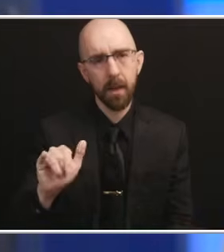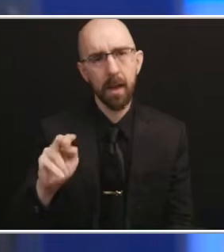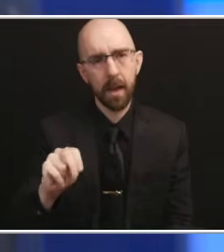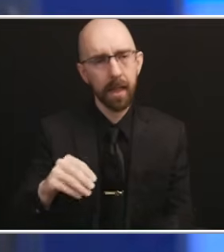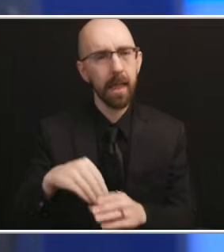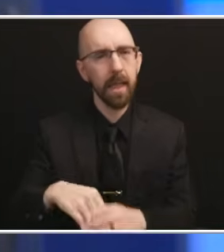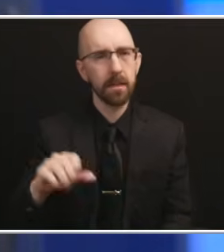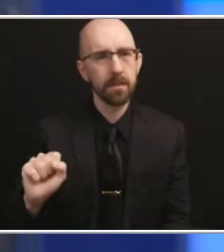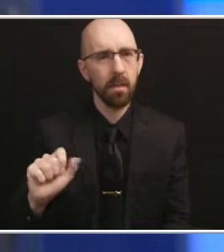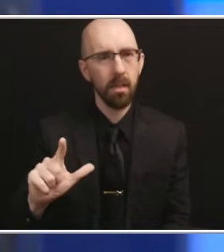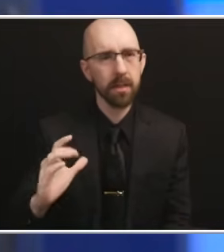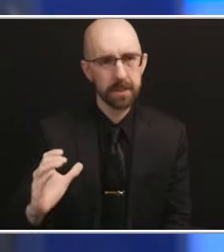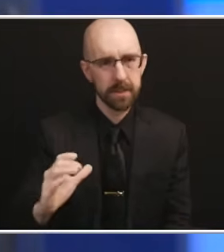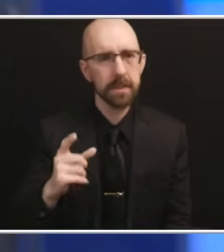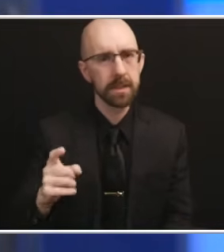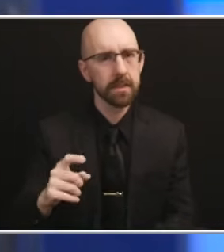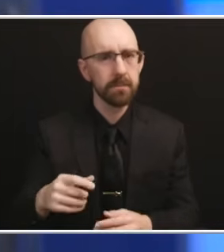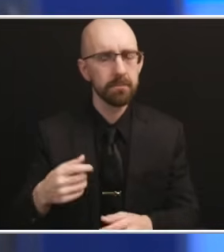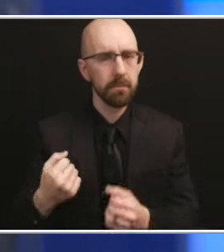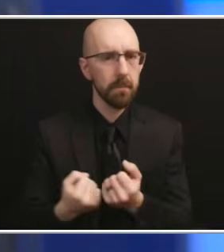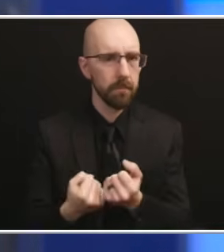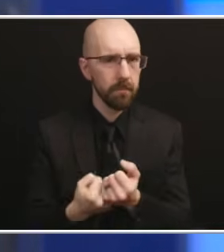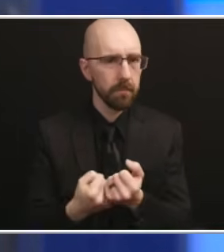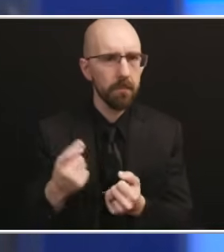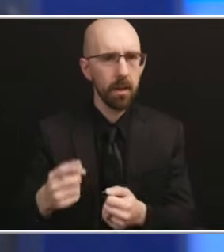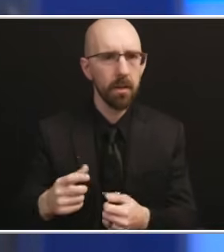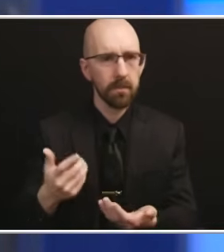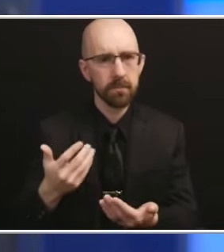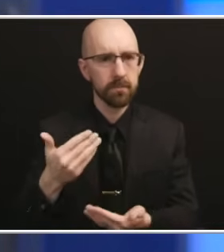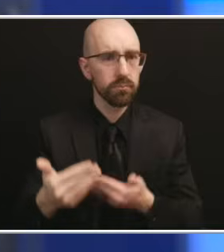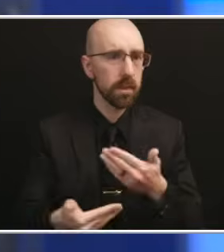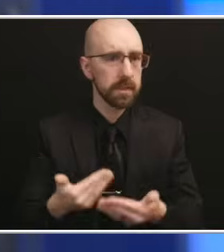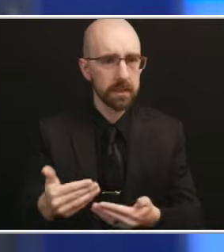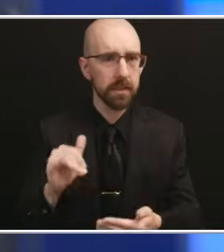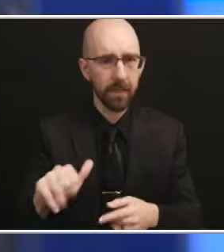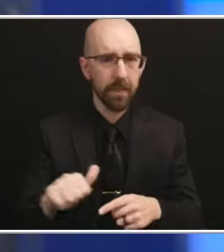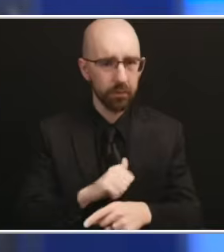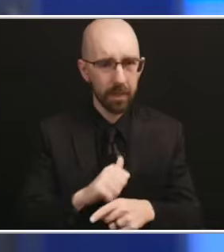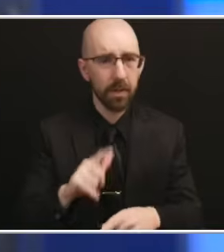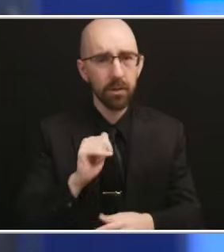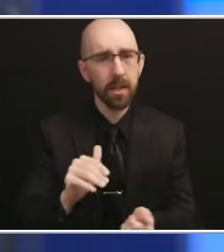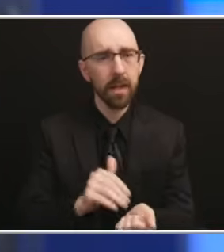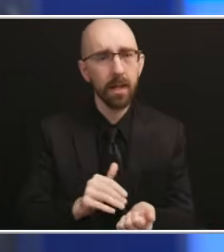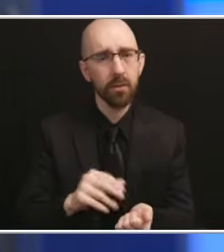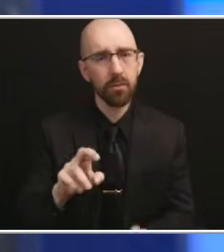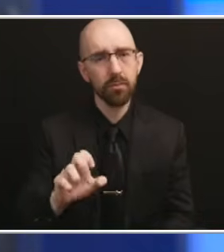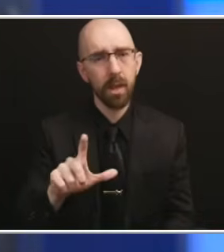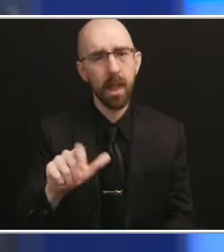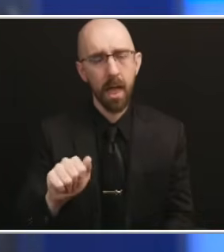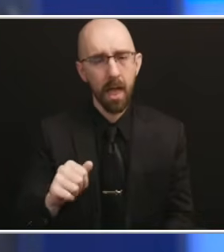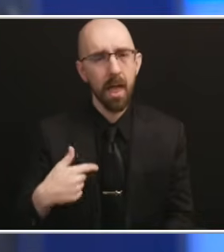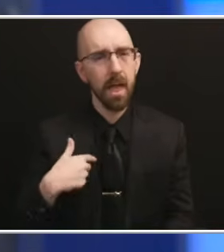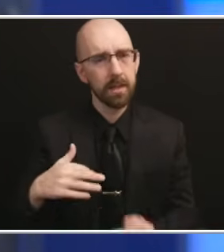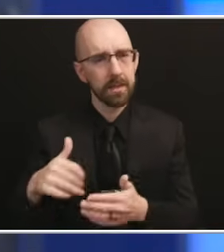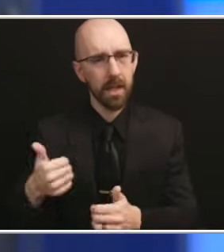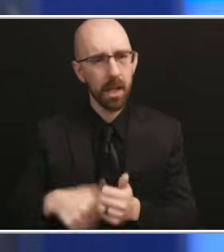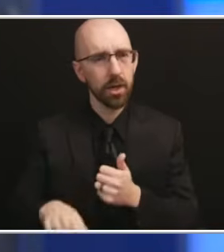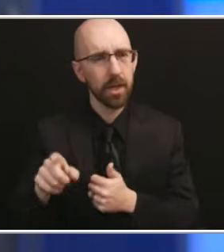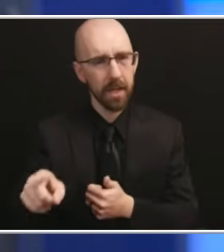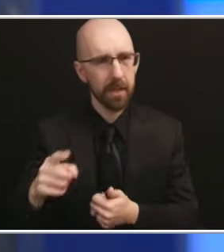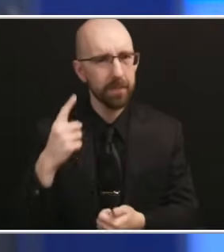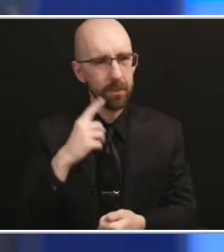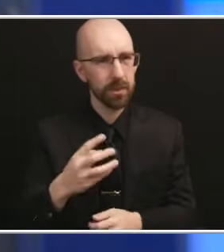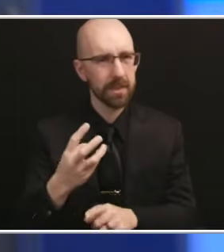then the training of it. Really, Dr. Rella in Chennai, India, I went and studied under him for 6.5 weeks,